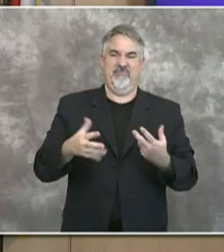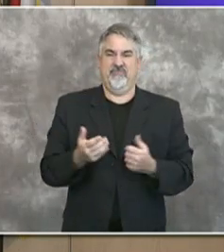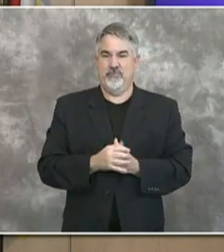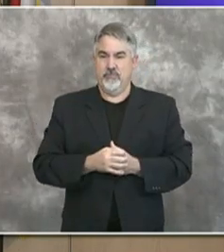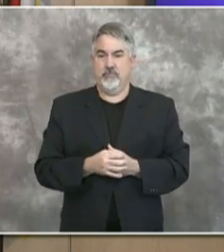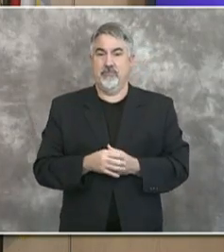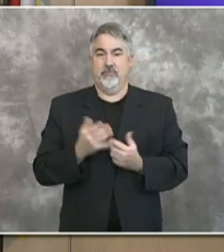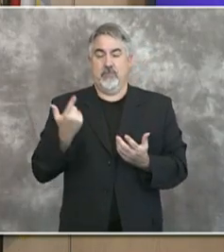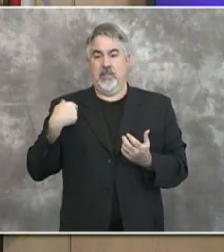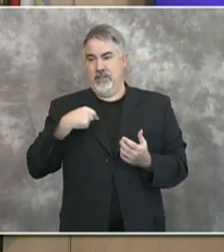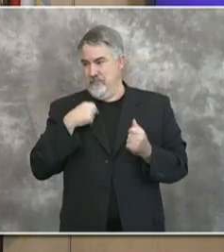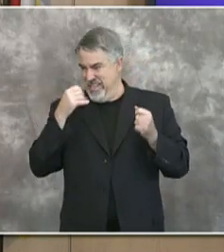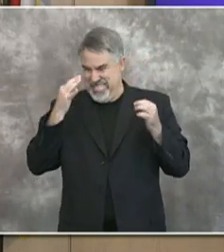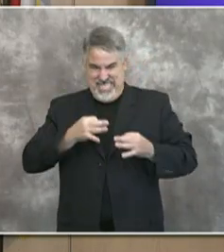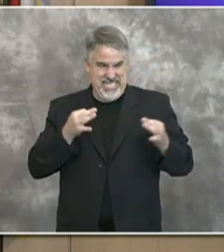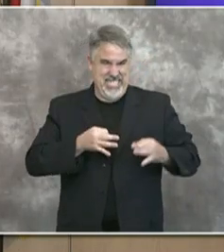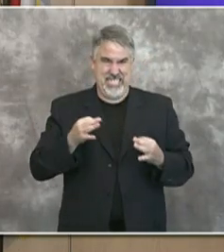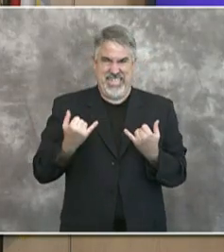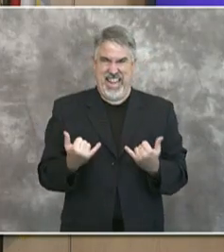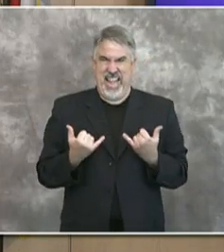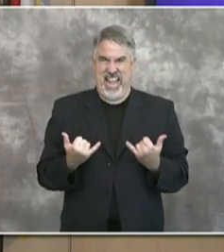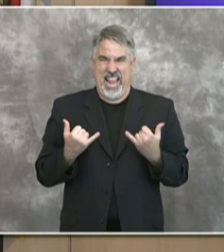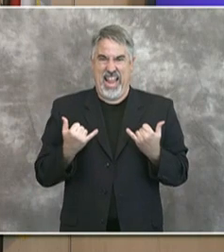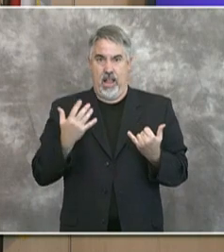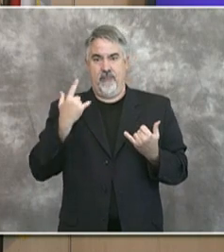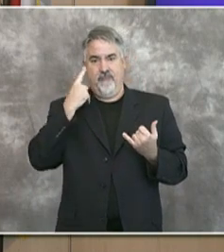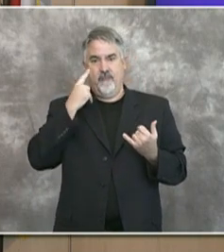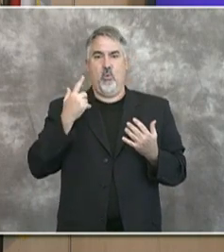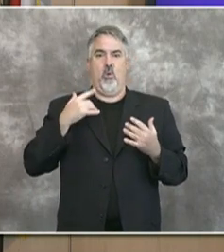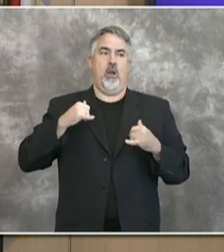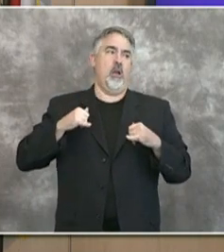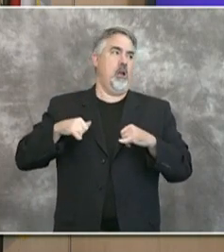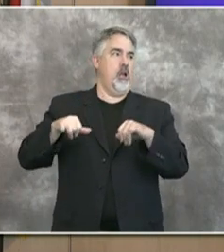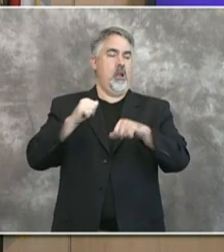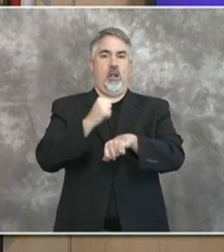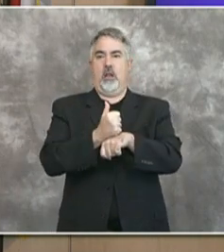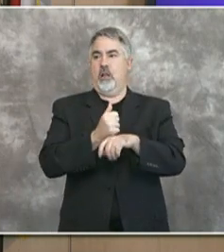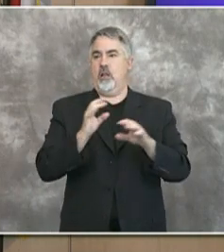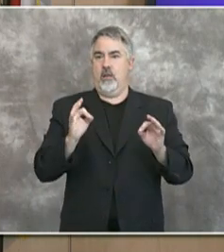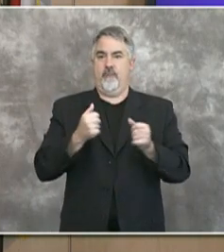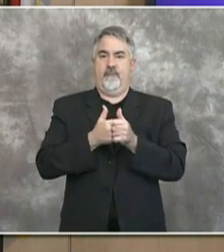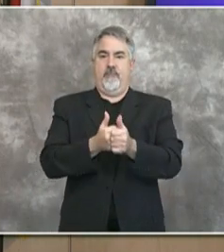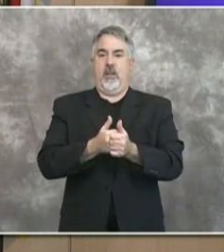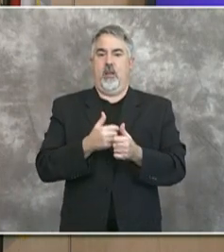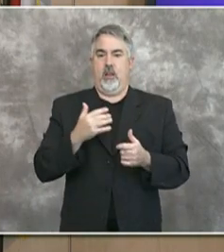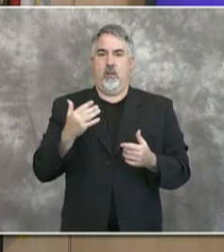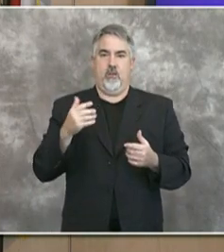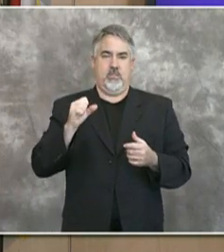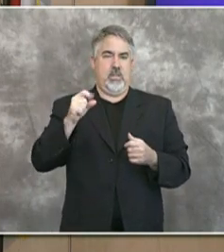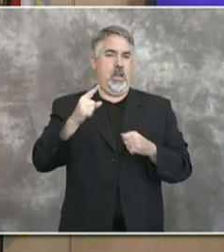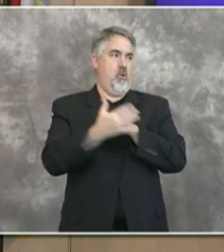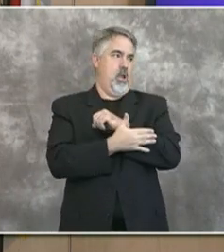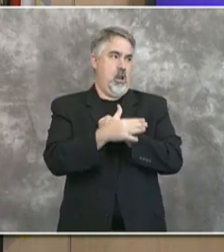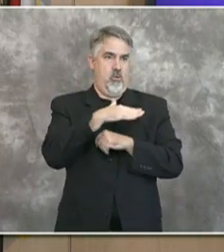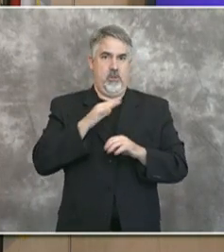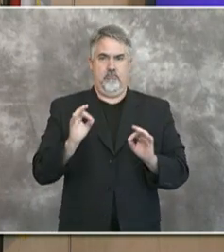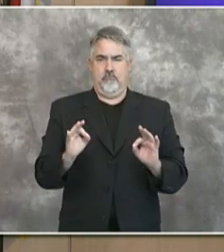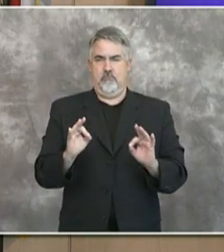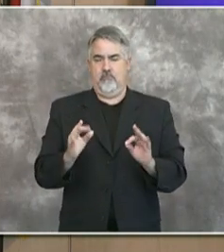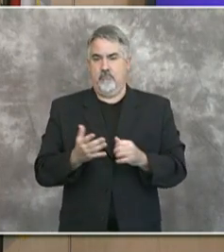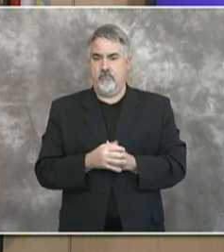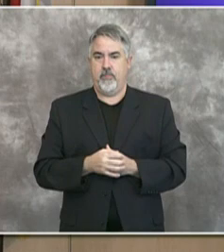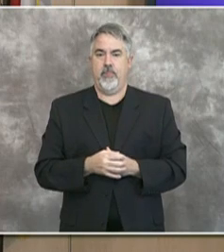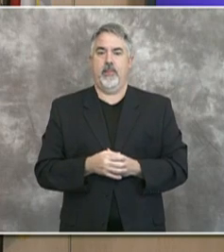believe we are now at the point where it is most appropriate to have a consistent approach throughout San Diego County. And so we will be issuing a public health